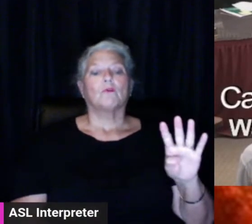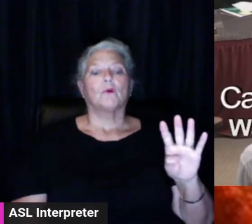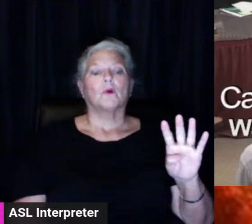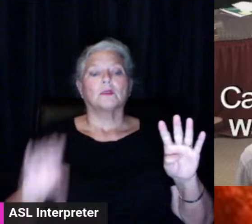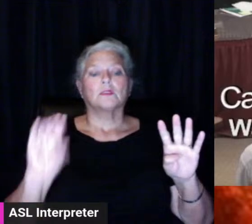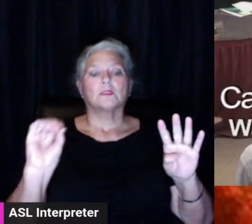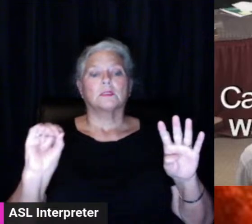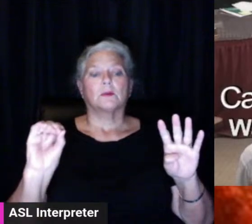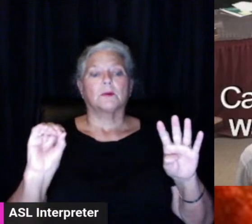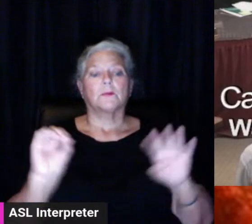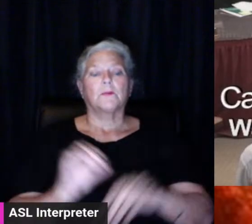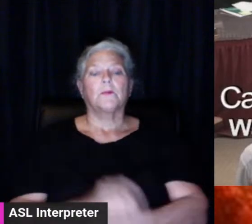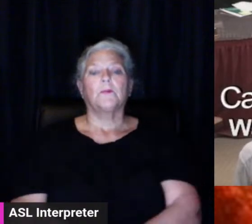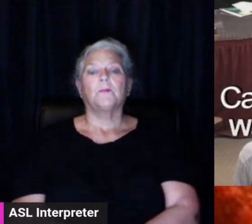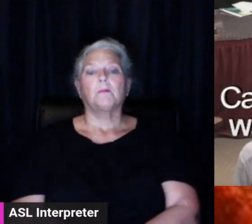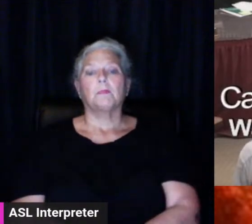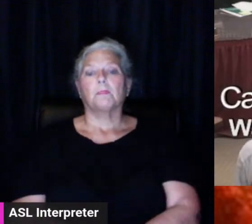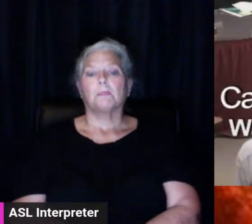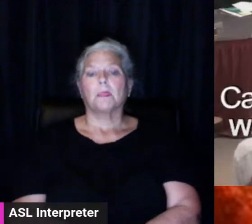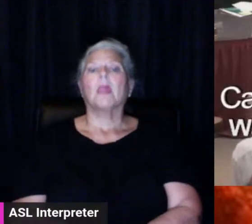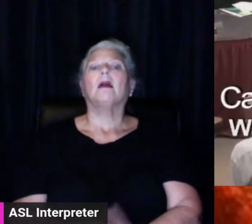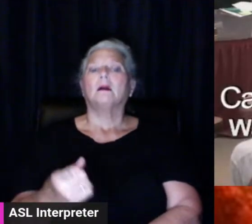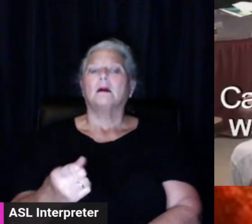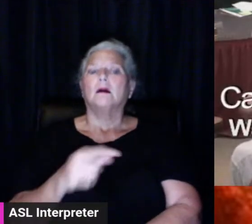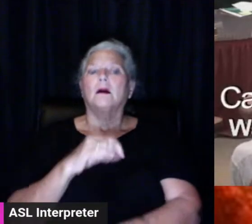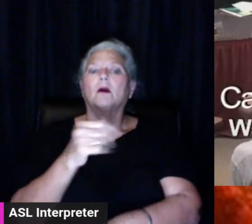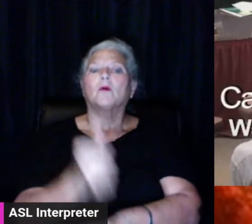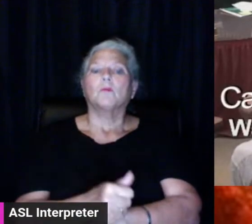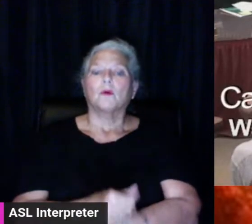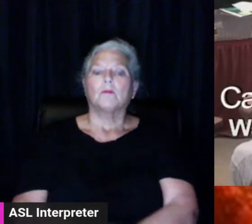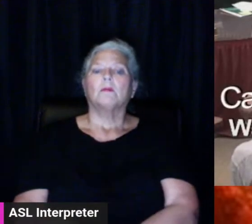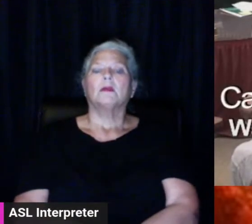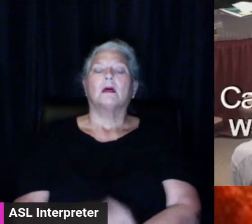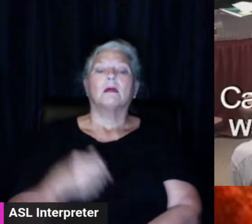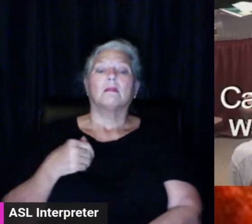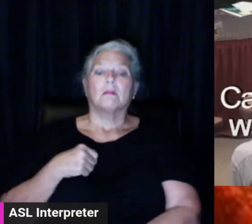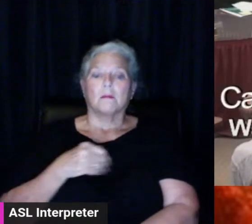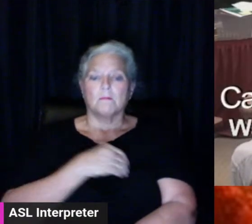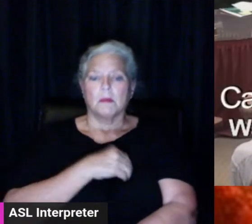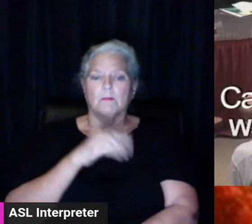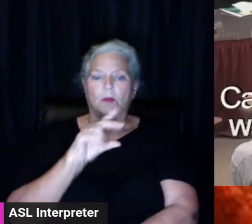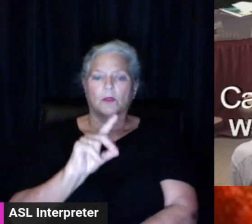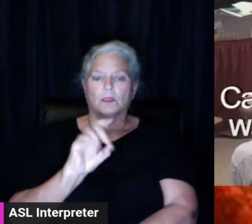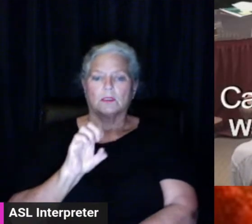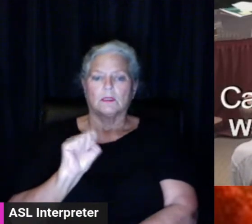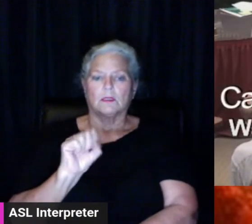of member to the Diversity, Equity, Inclusion Committee, Desmond Summerall.